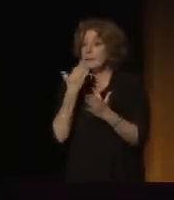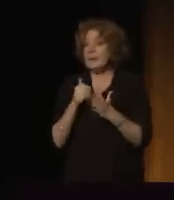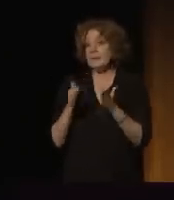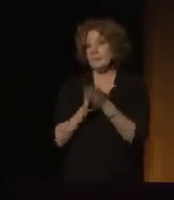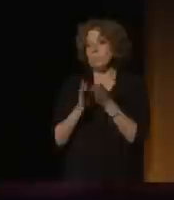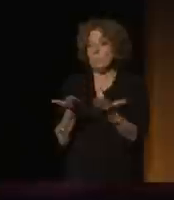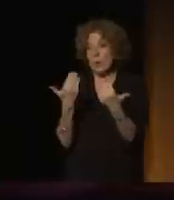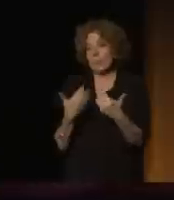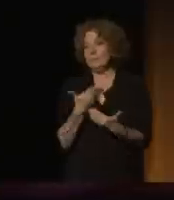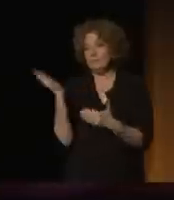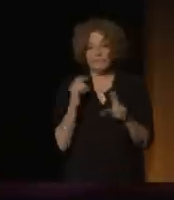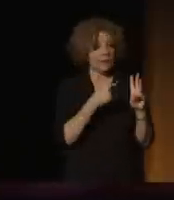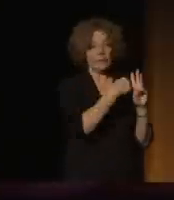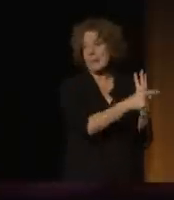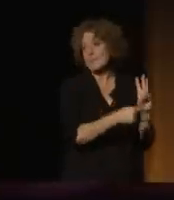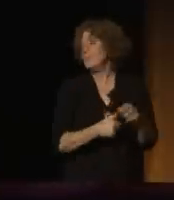women.